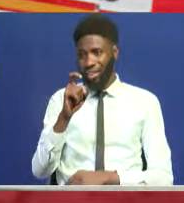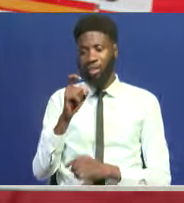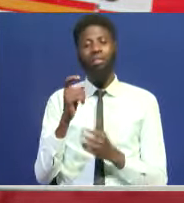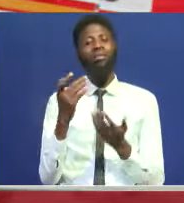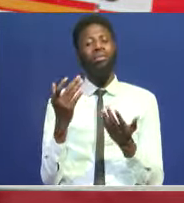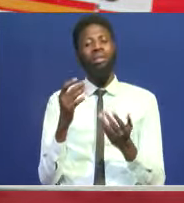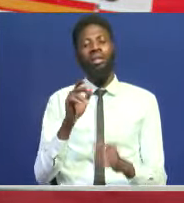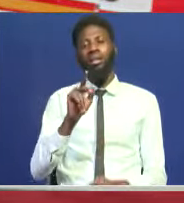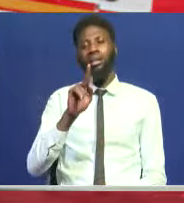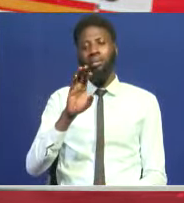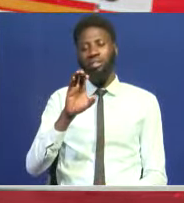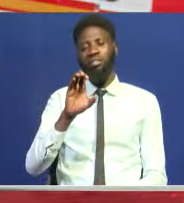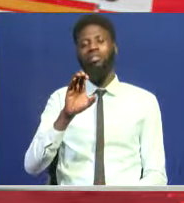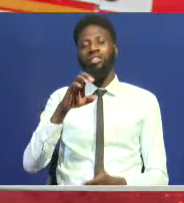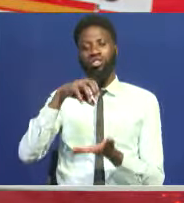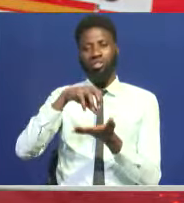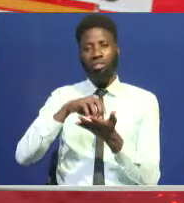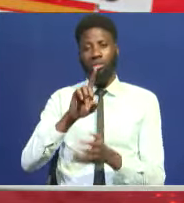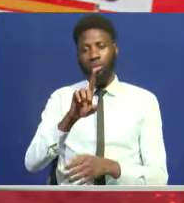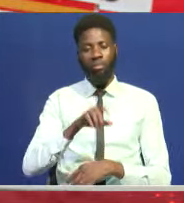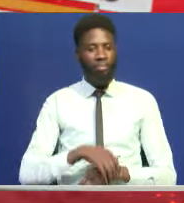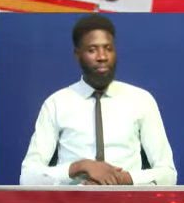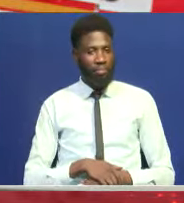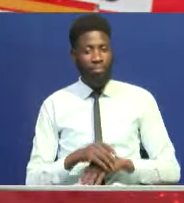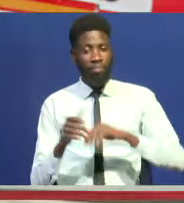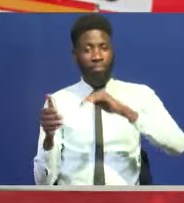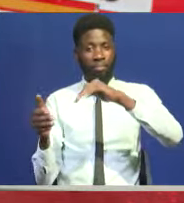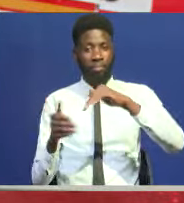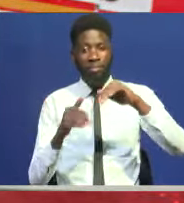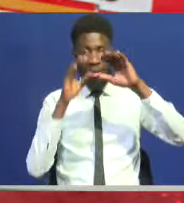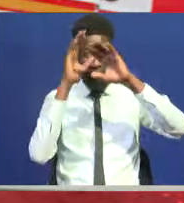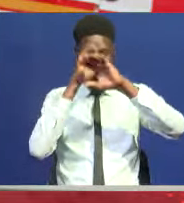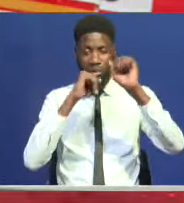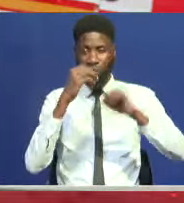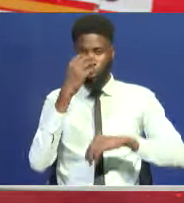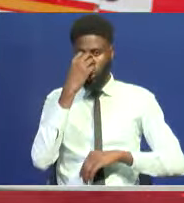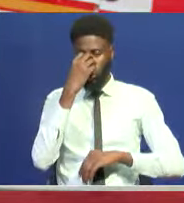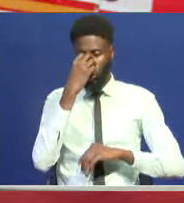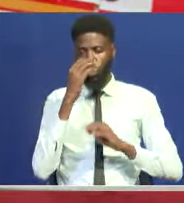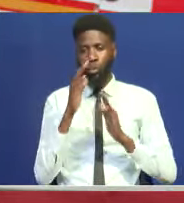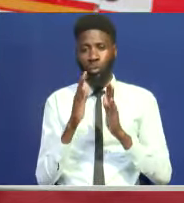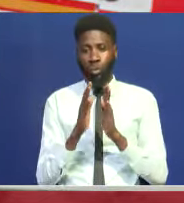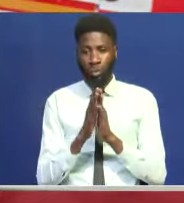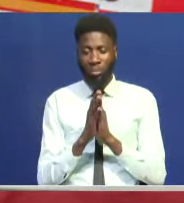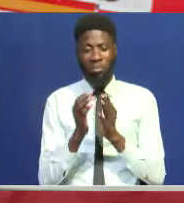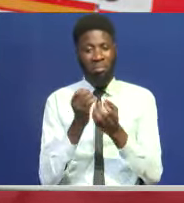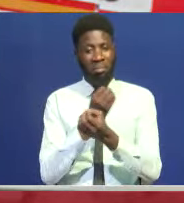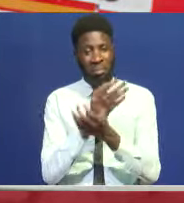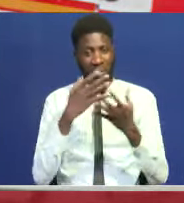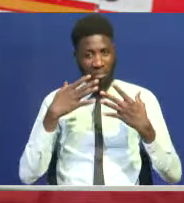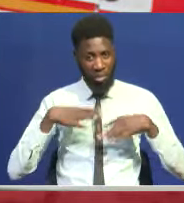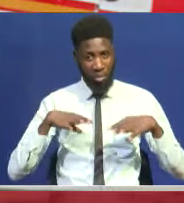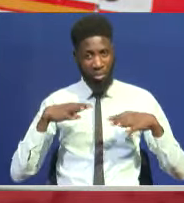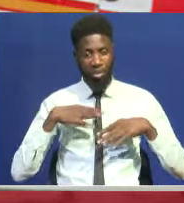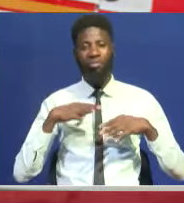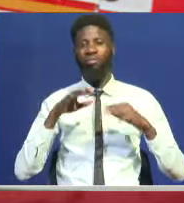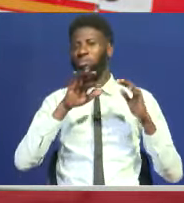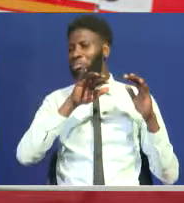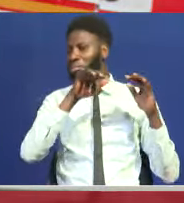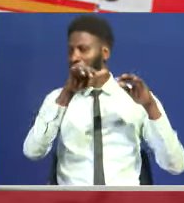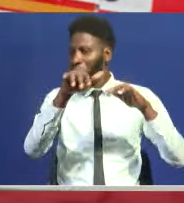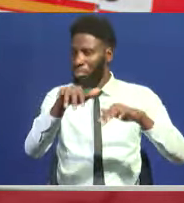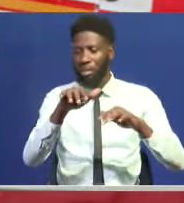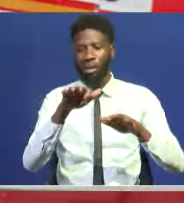KBC Channel 1. Now, President William Ruto this evening joins thousands of faithful at the Nyayo Stadium in a crusade presided